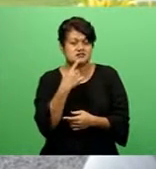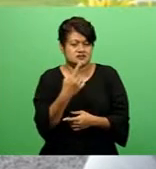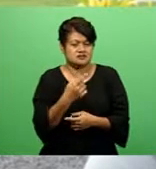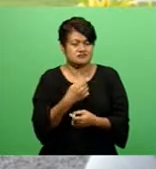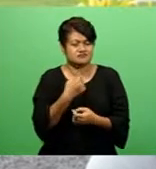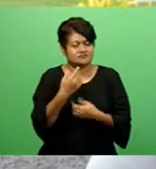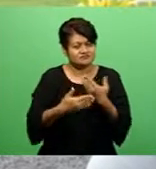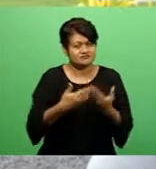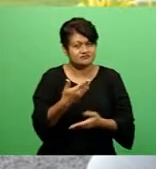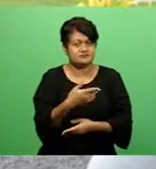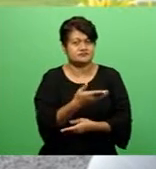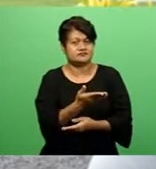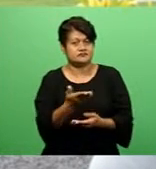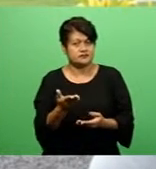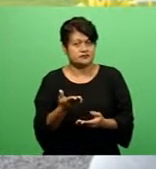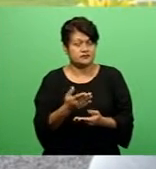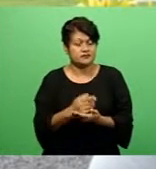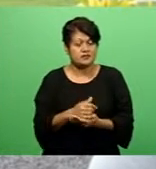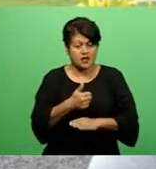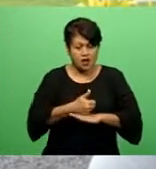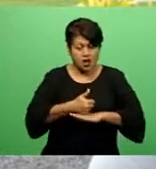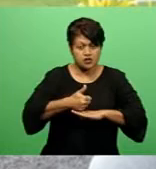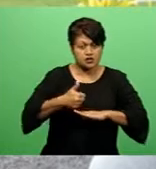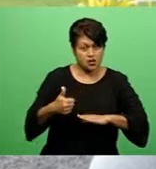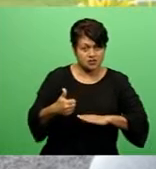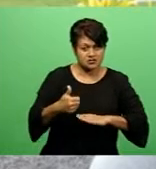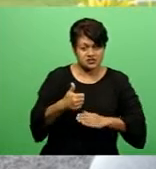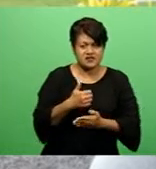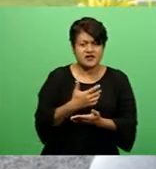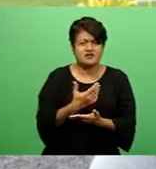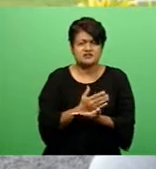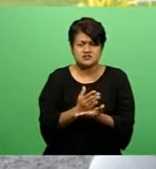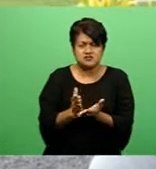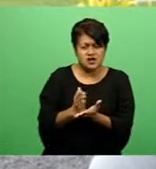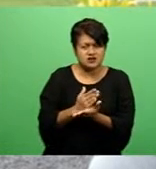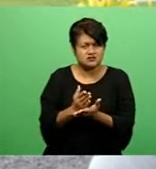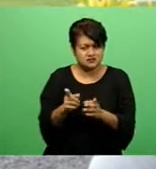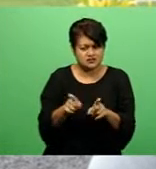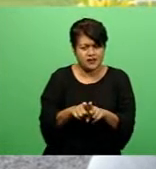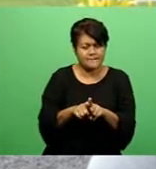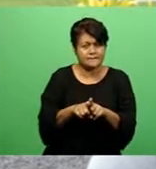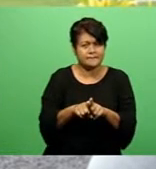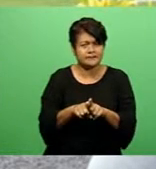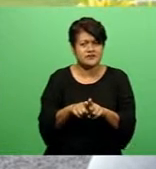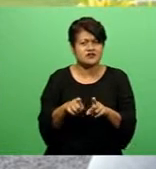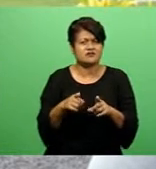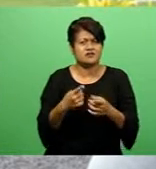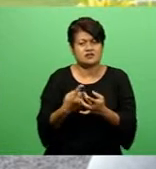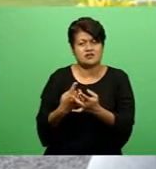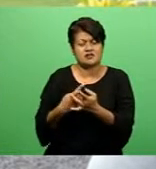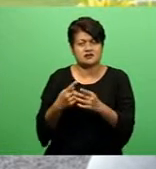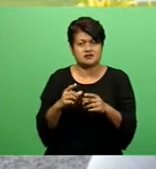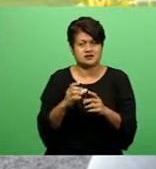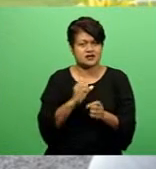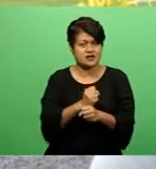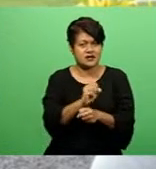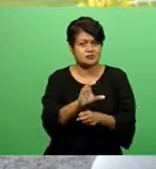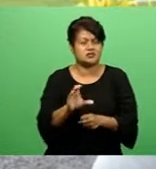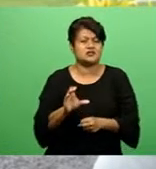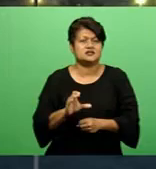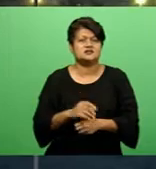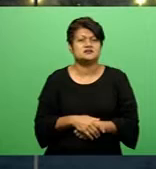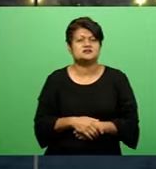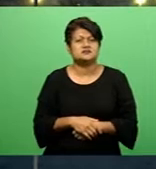operations. The authority is already sharing similar data with the Fiji Revenue and Customs Services. Pranita Prakash,